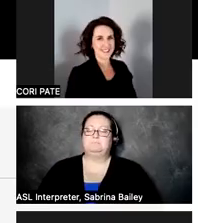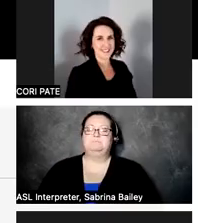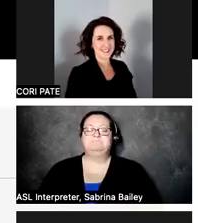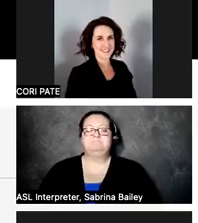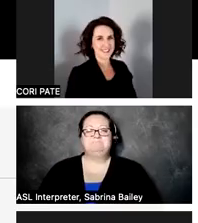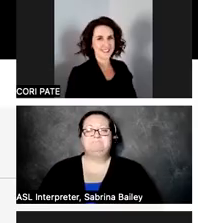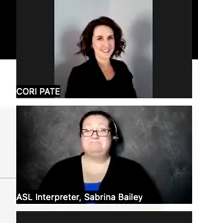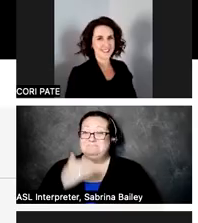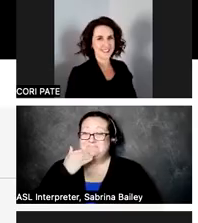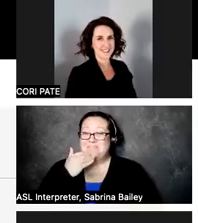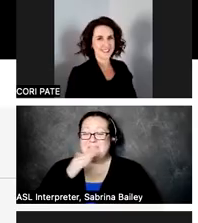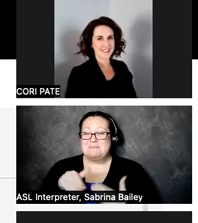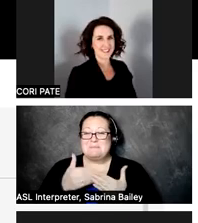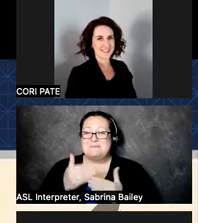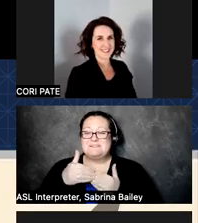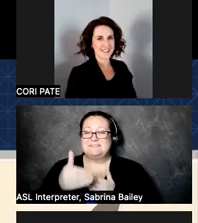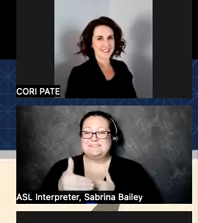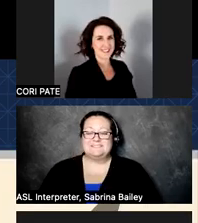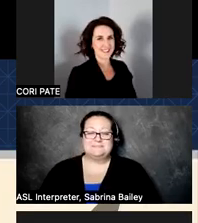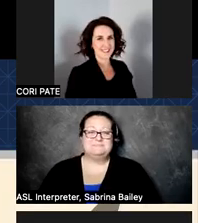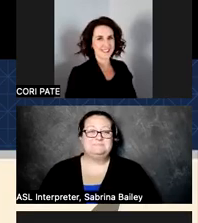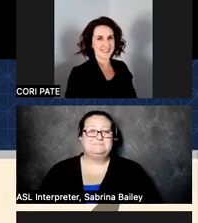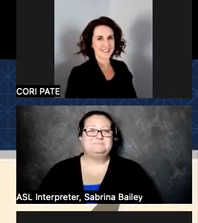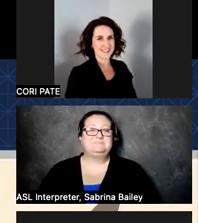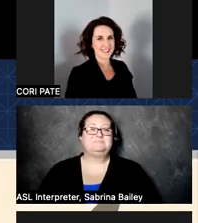Okay, thank you all. And next slide, please.